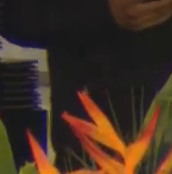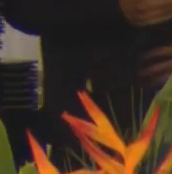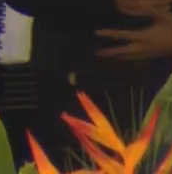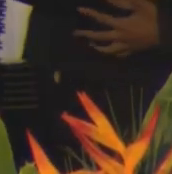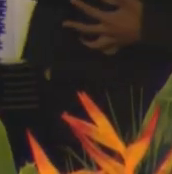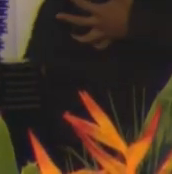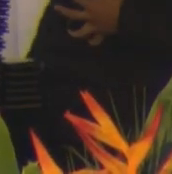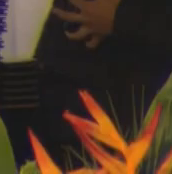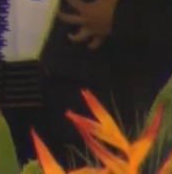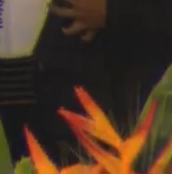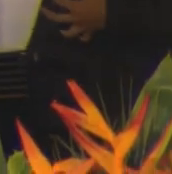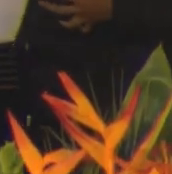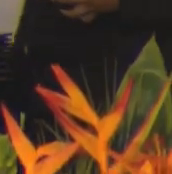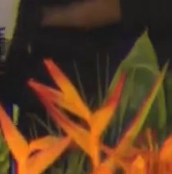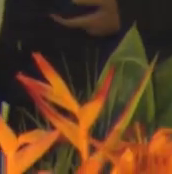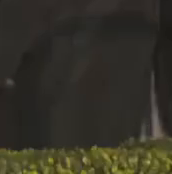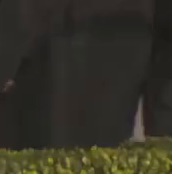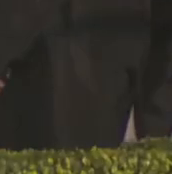Marilyn Zarco.